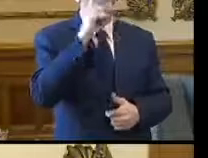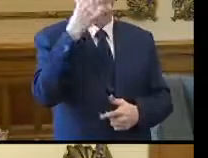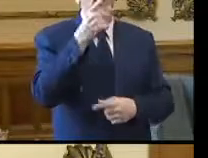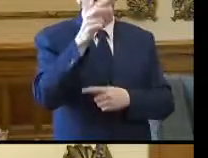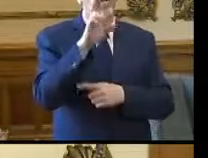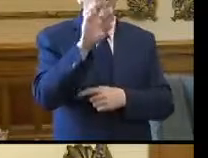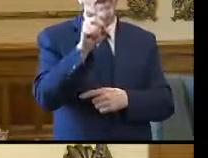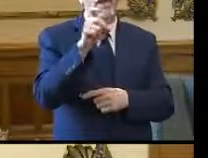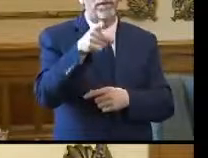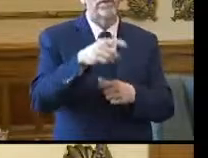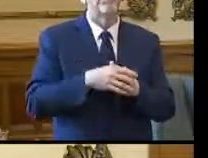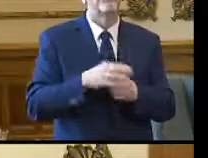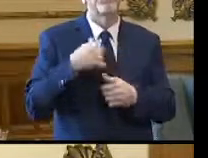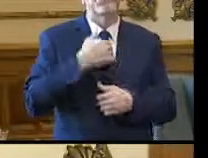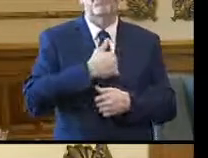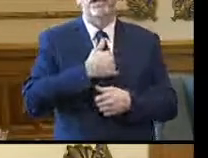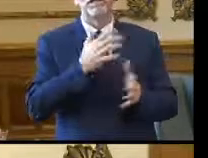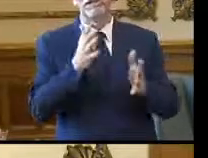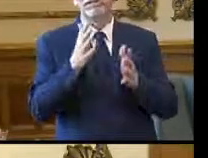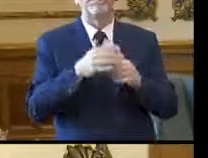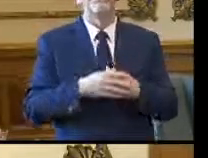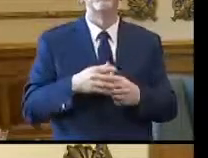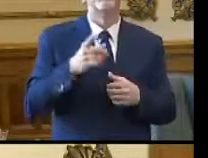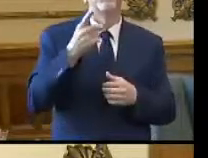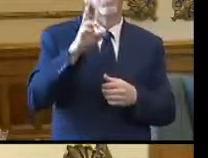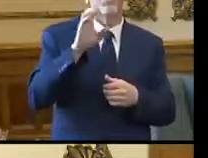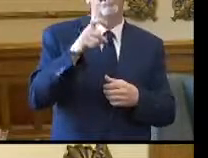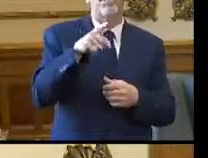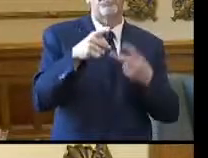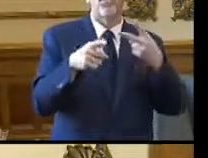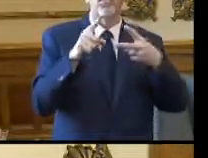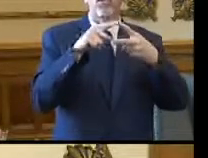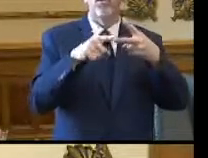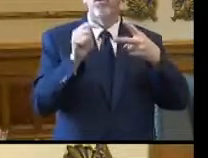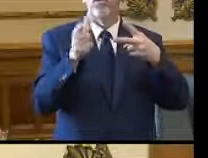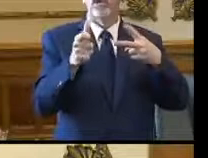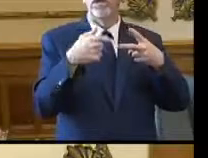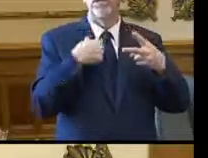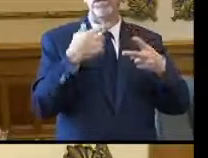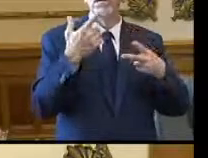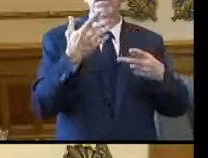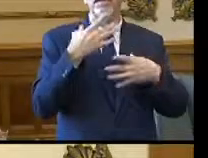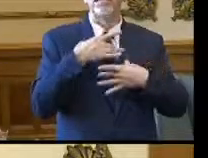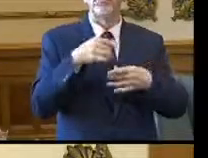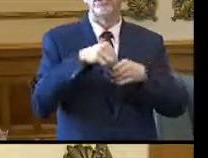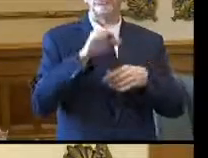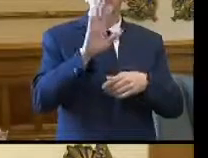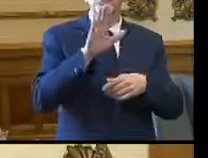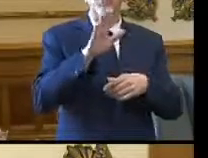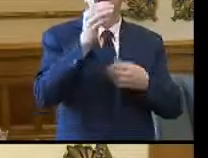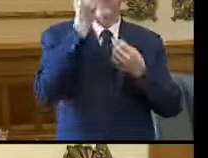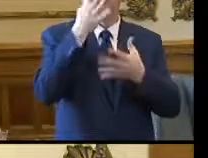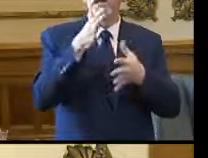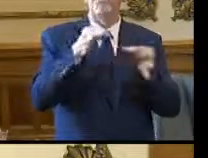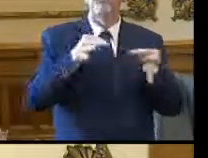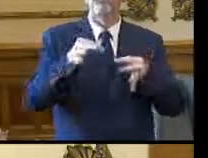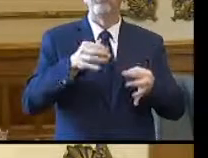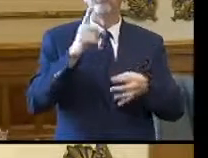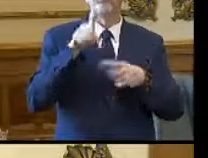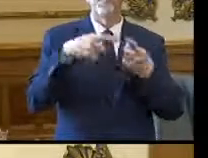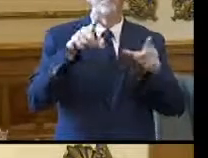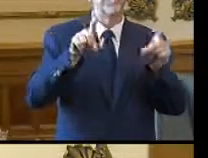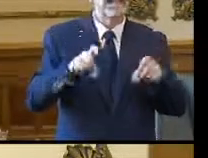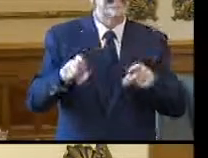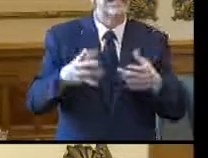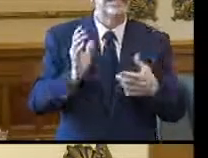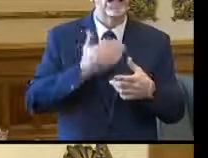Indiana Department of Homeland Security. Our job is really to continue what we normally do, but the